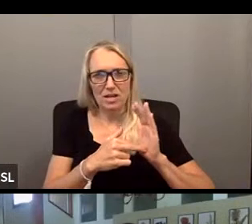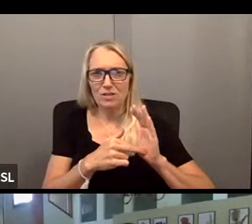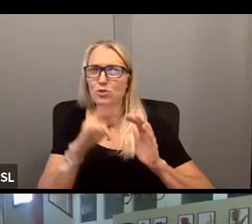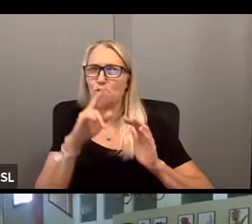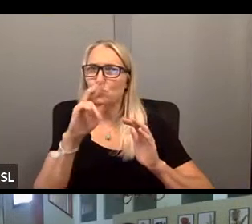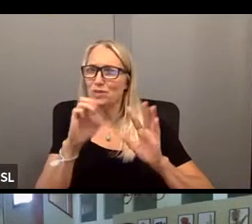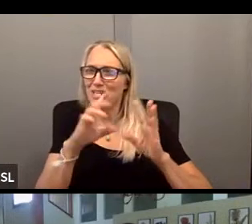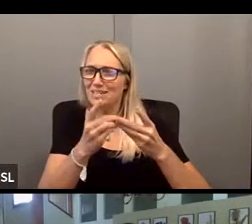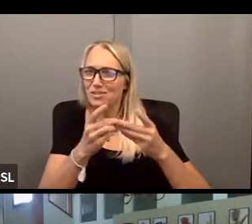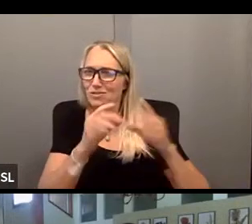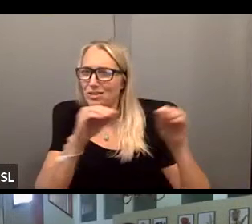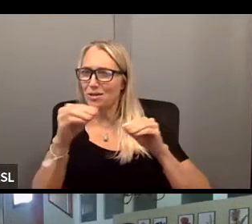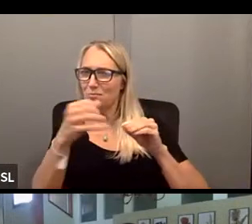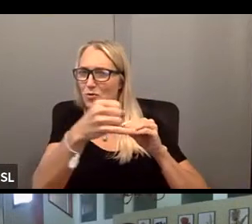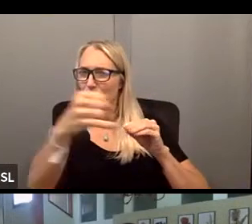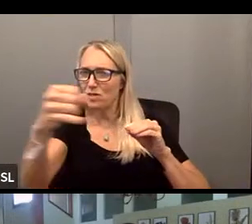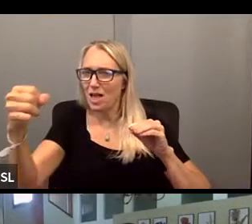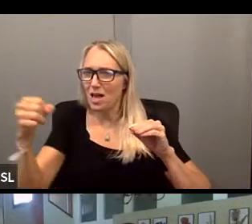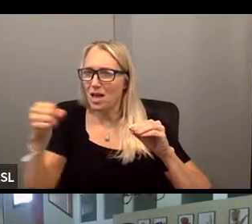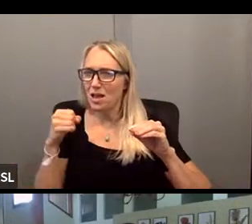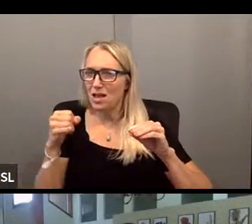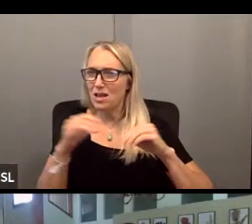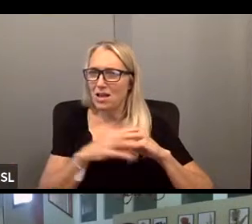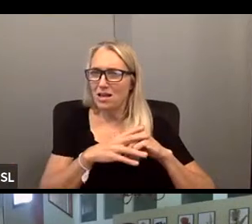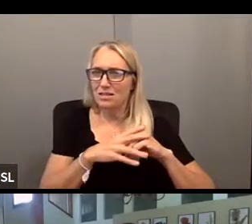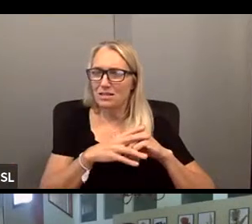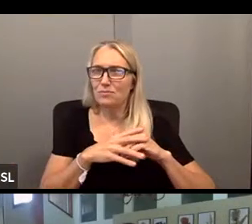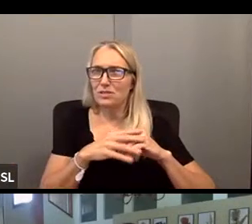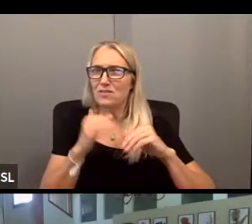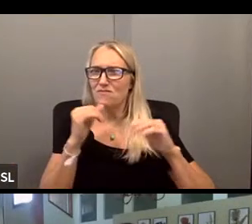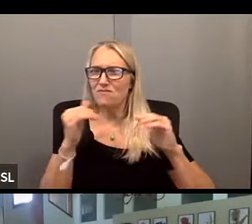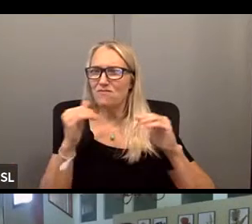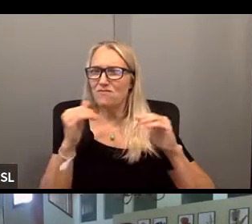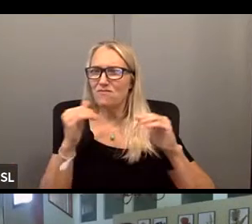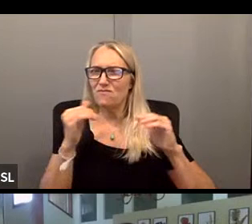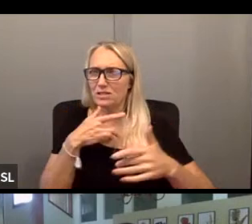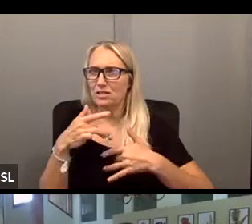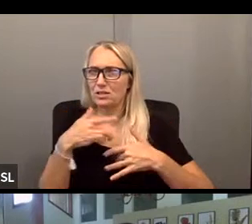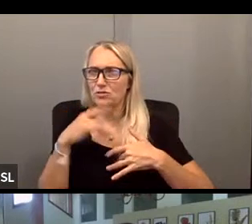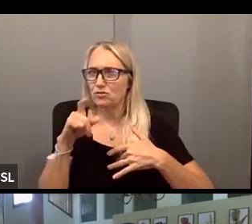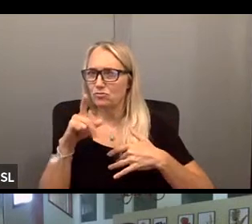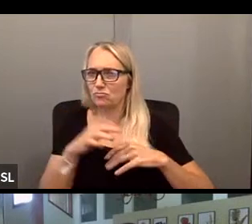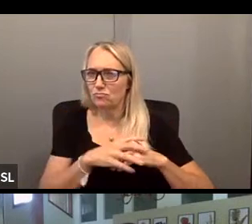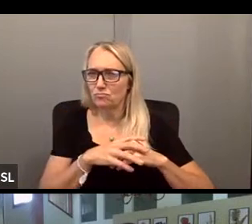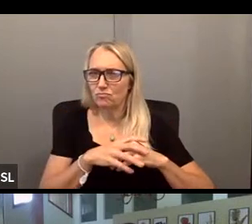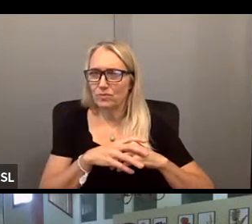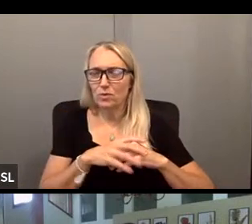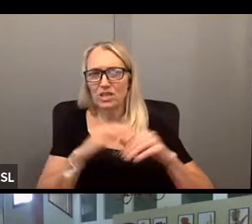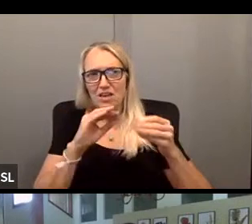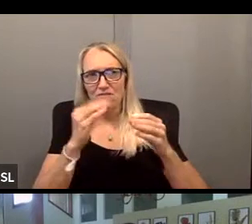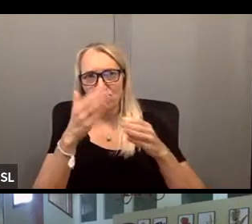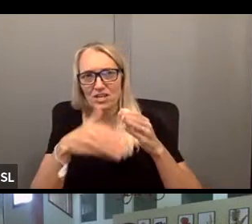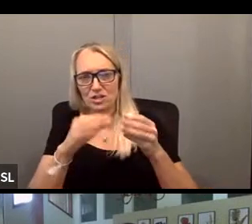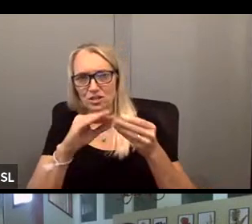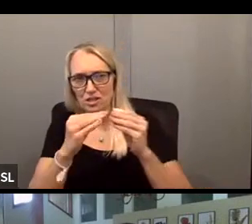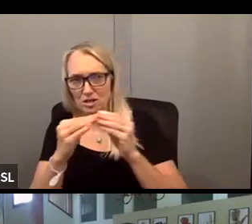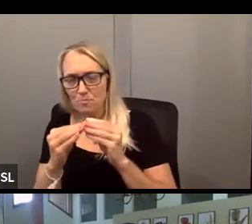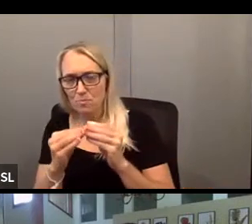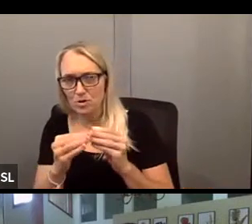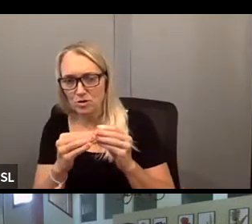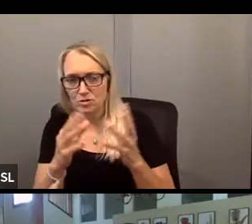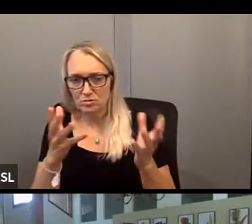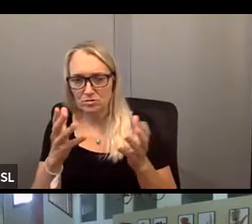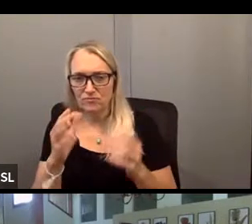redistricting is occurring, especially after this last census and when the numbers are finalized.